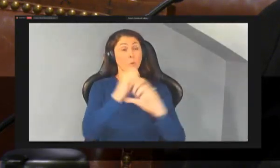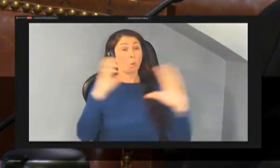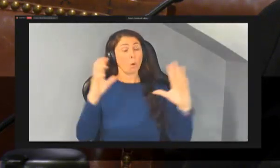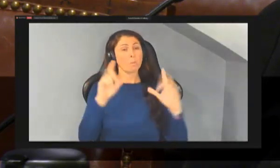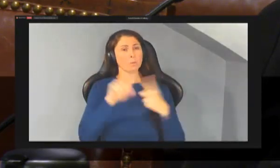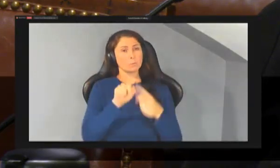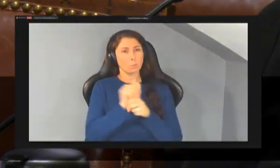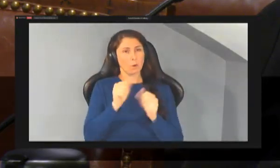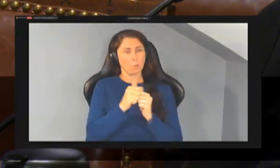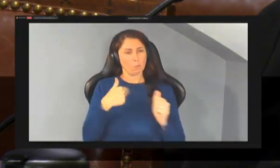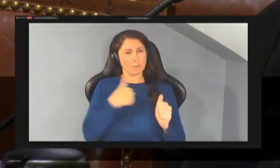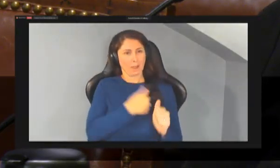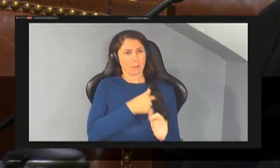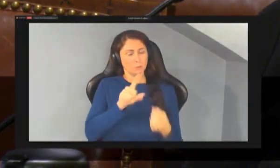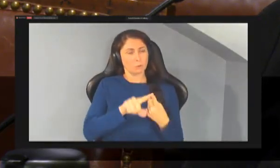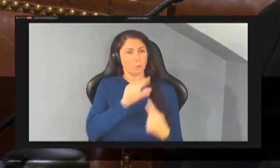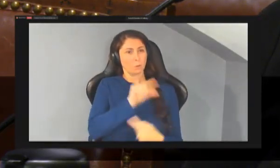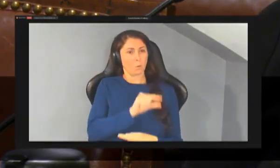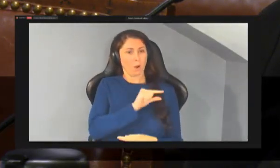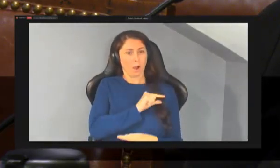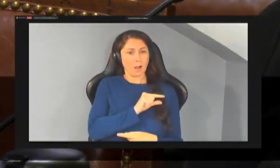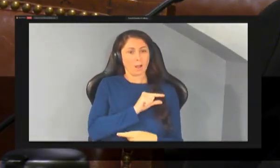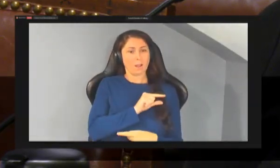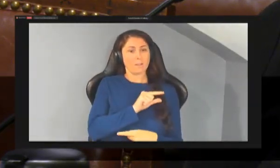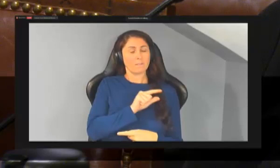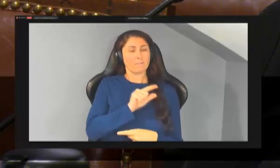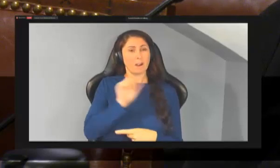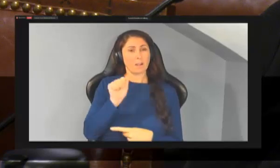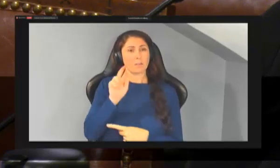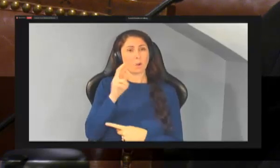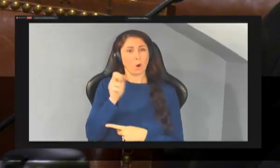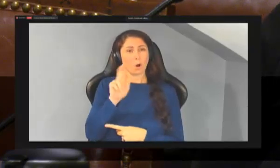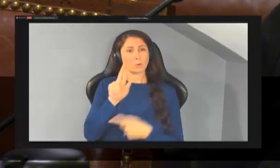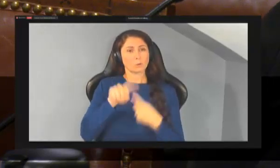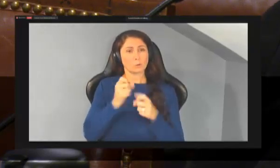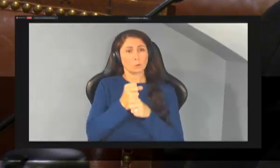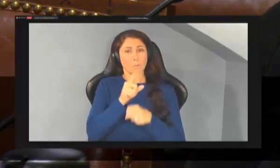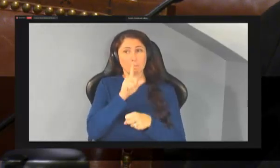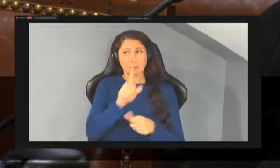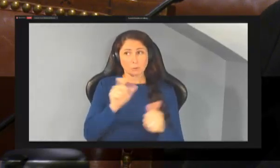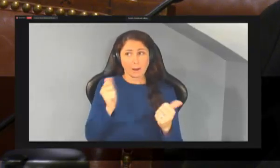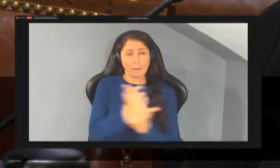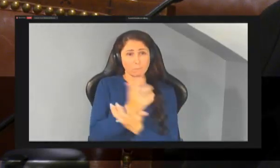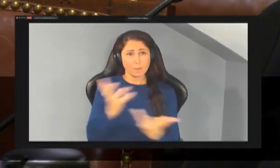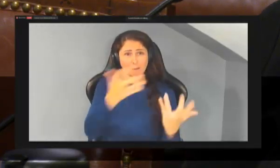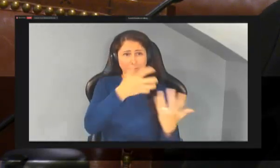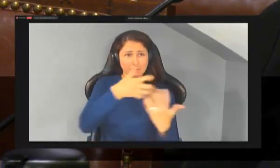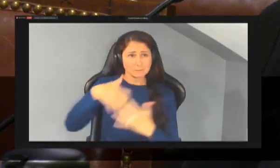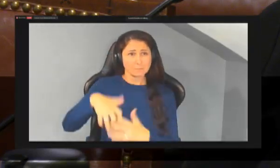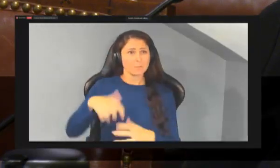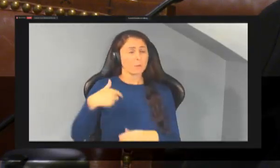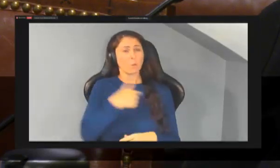to qualify the archers, to, you know, just make sure that everything is going to work and that we're not